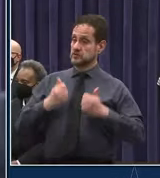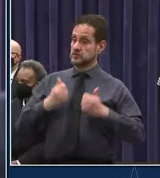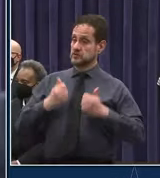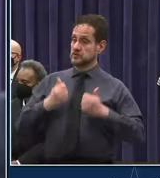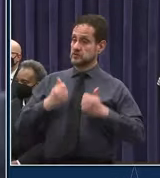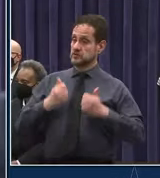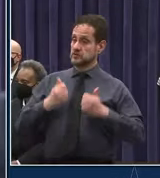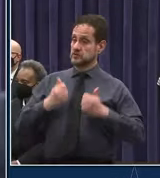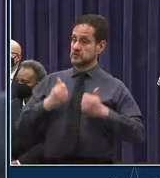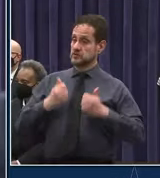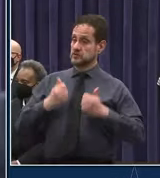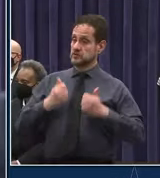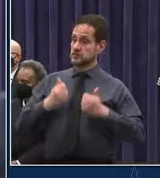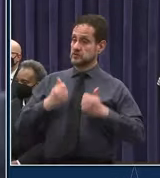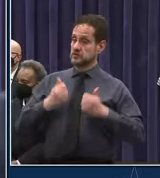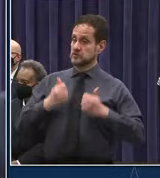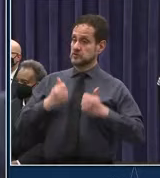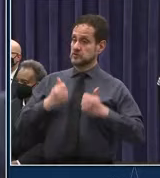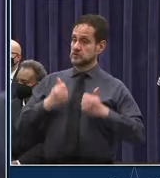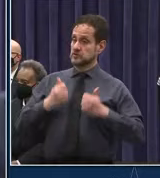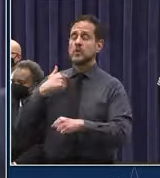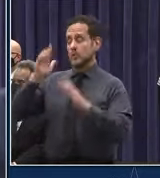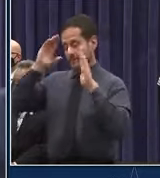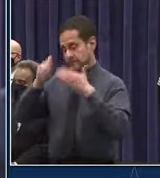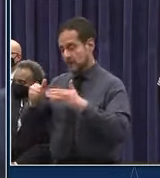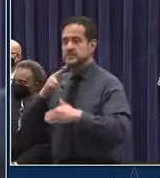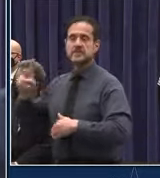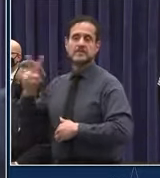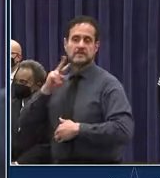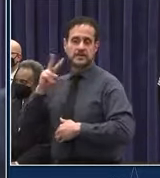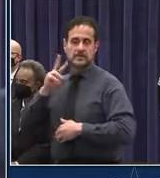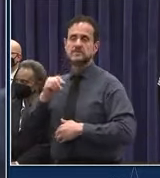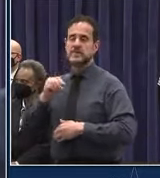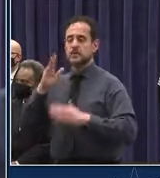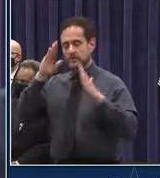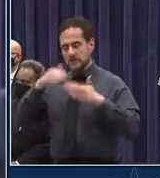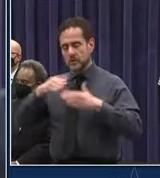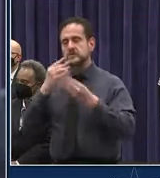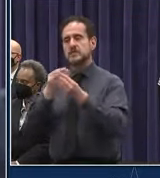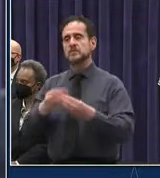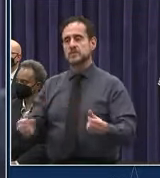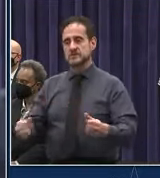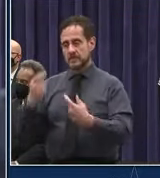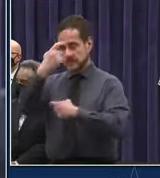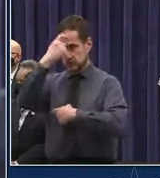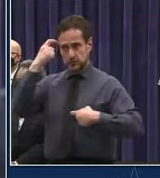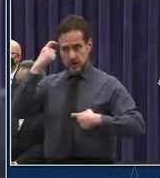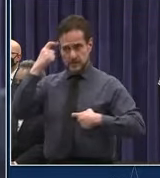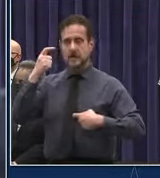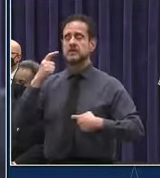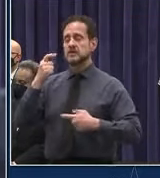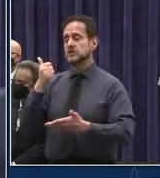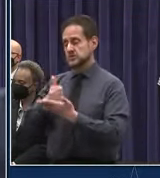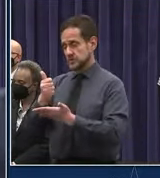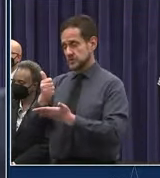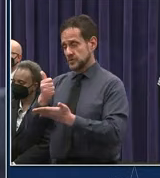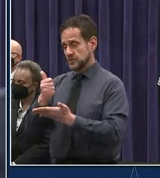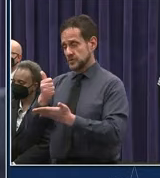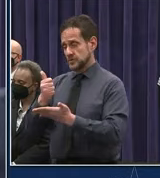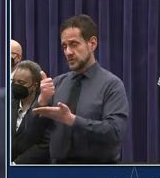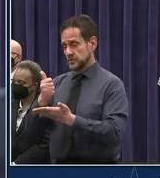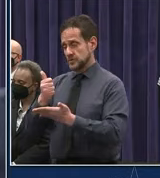a victim-centered and trauma-informed approach to prosecution. For those who have been impacted